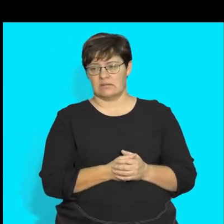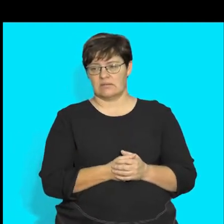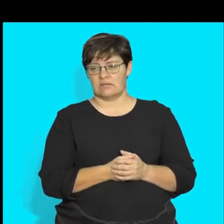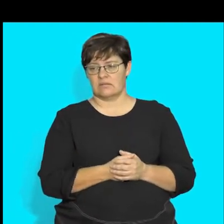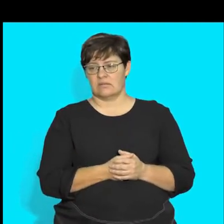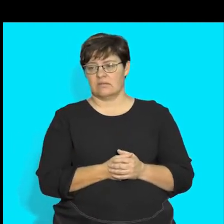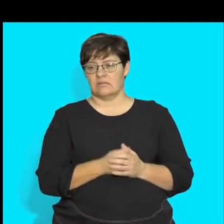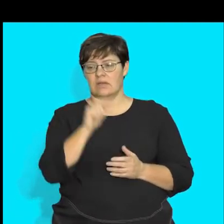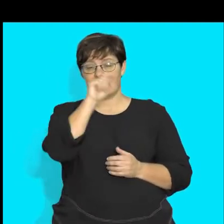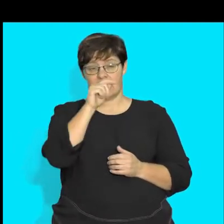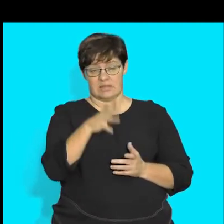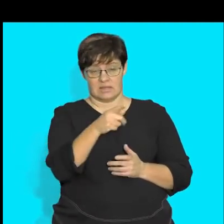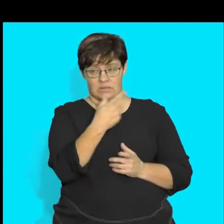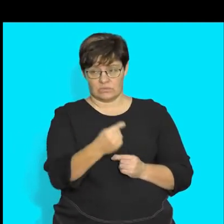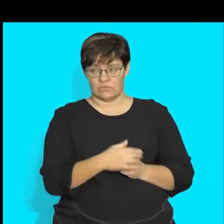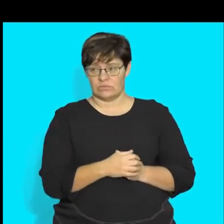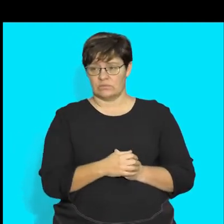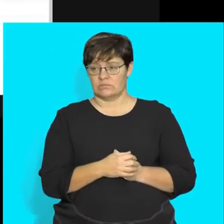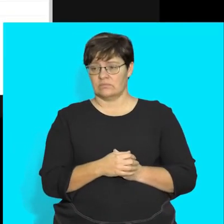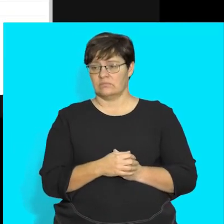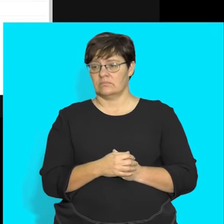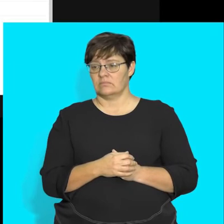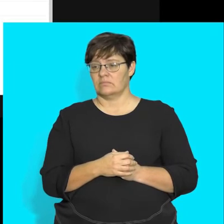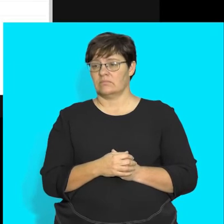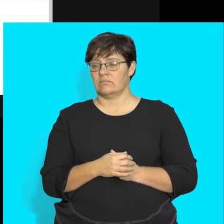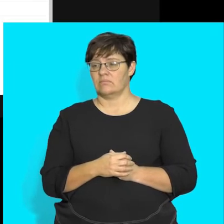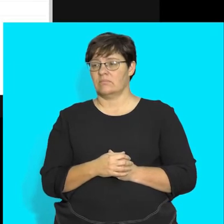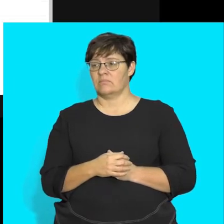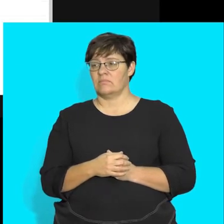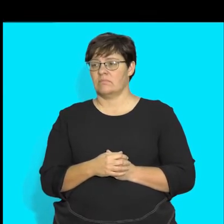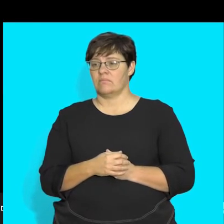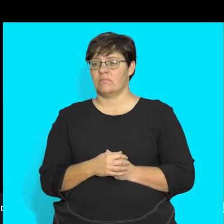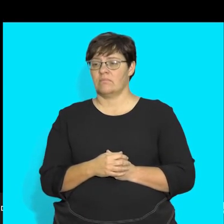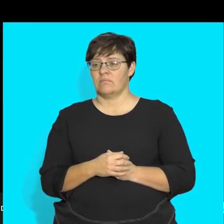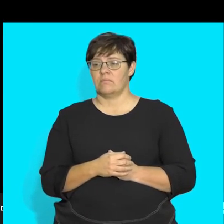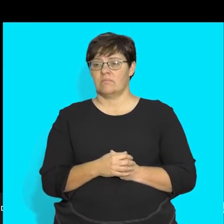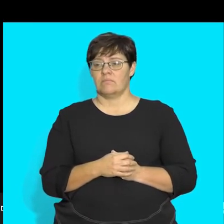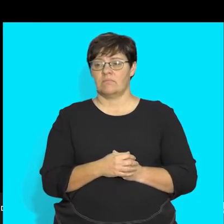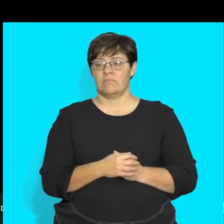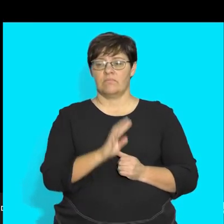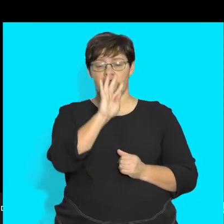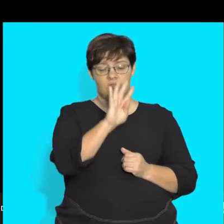And I'm going to do that on my calculator. So let me take out my calculator. I'm going to go